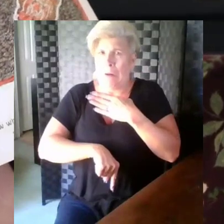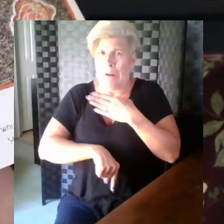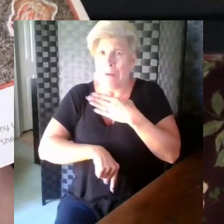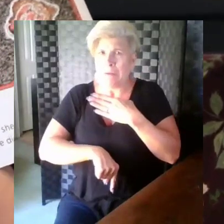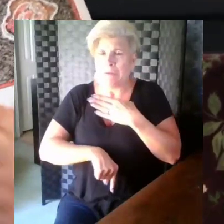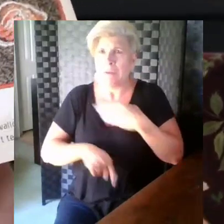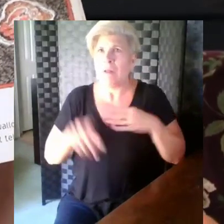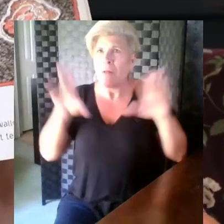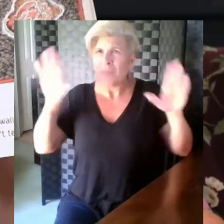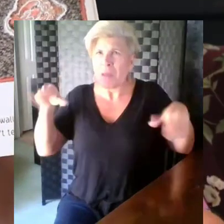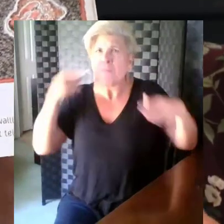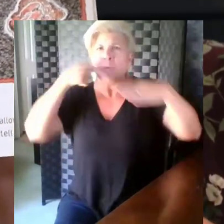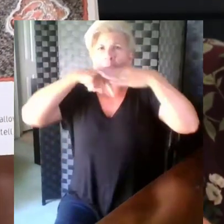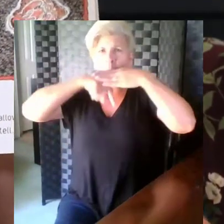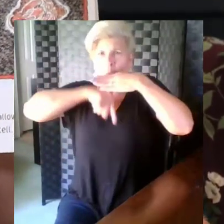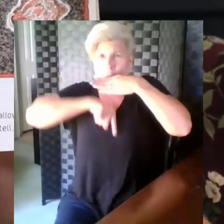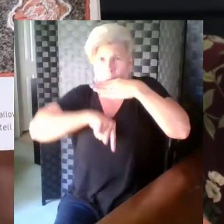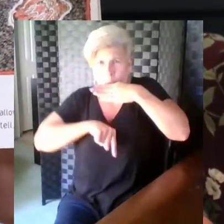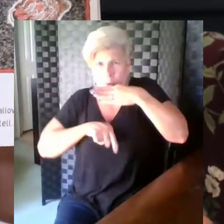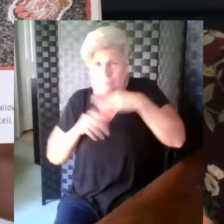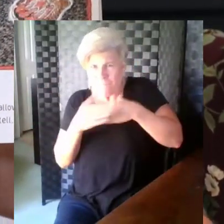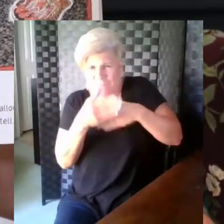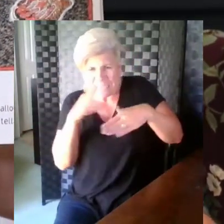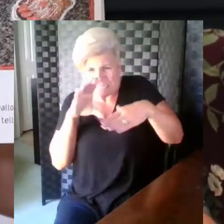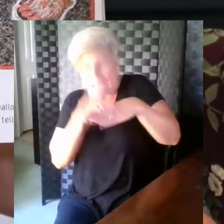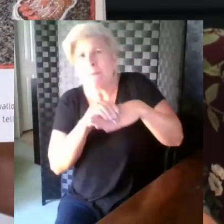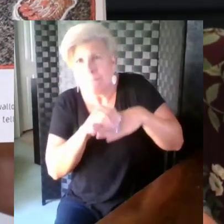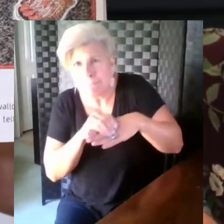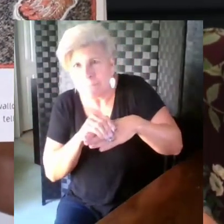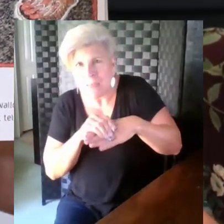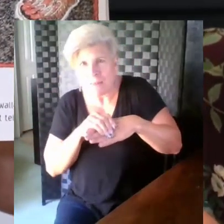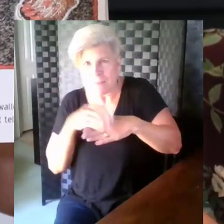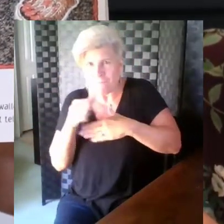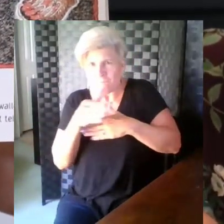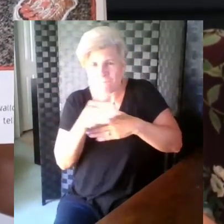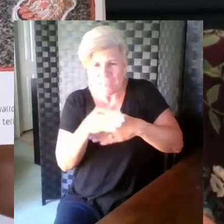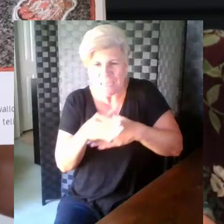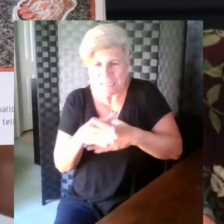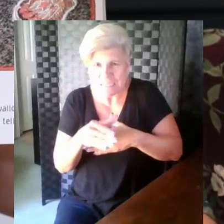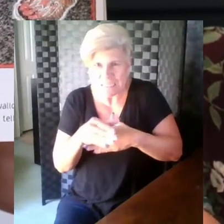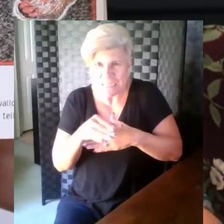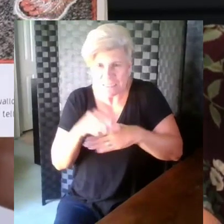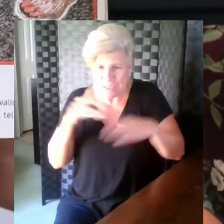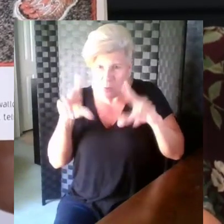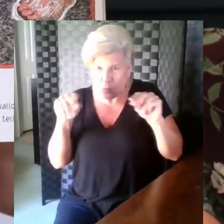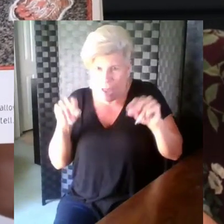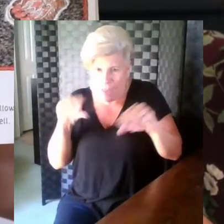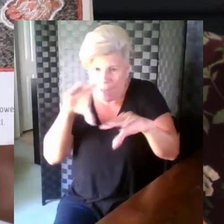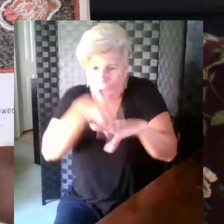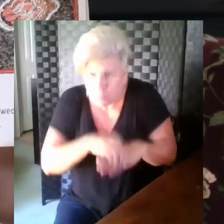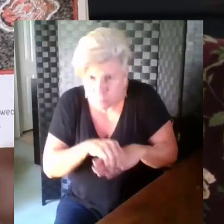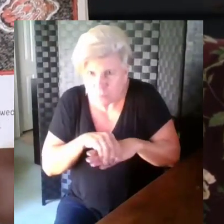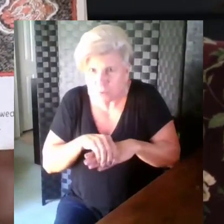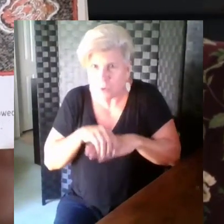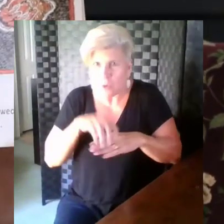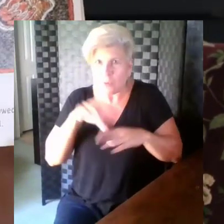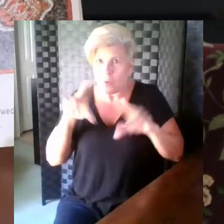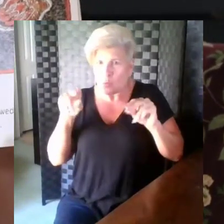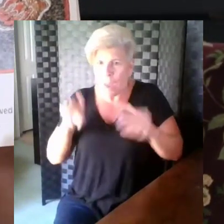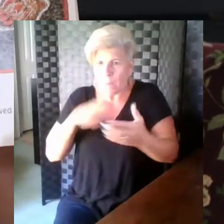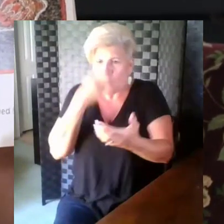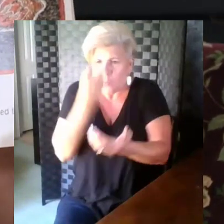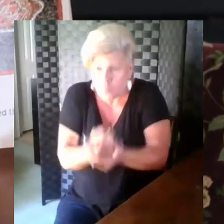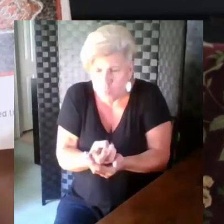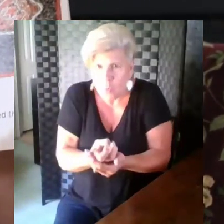She swallowed the gull to scoop up the fish. She swallowed the fish to catch the crab. She swallowed the crab to live